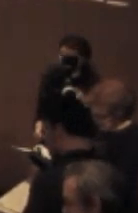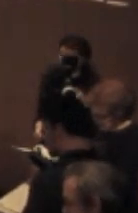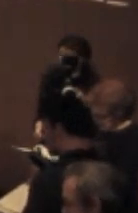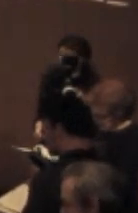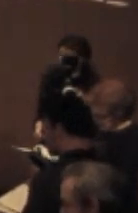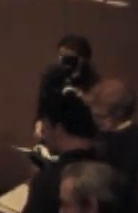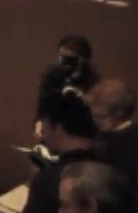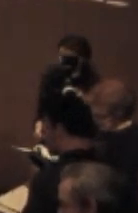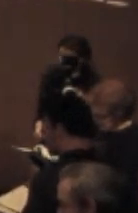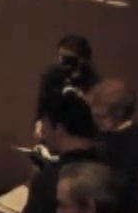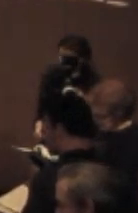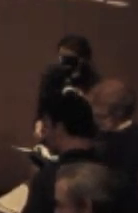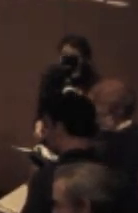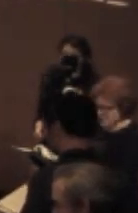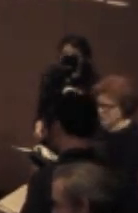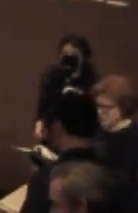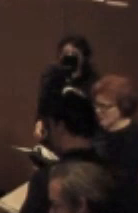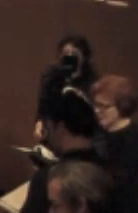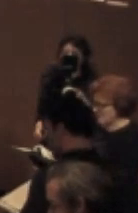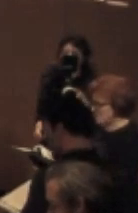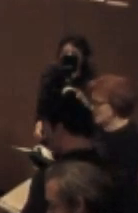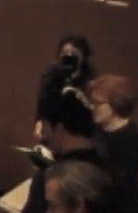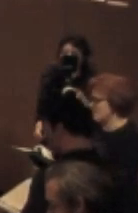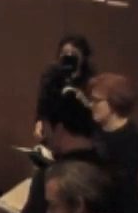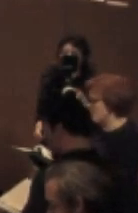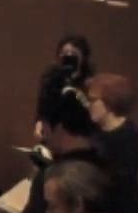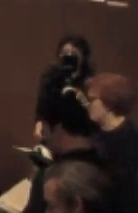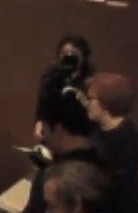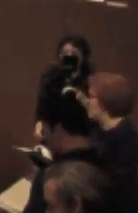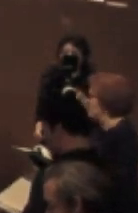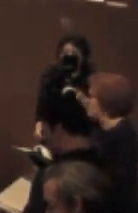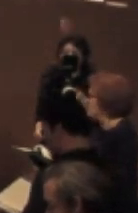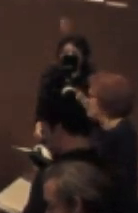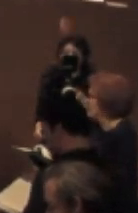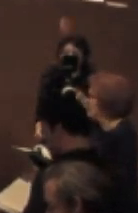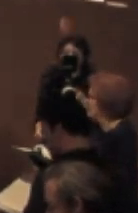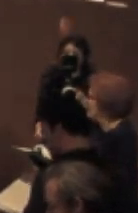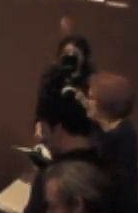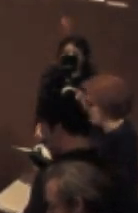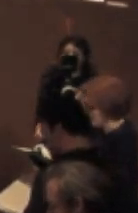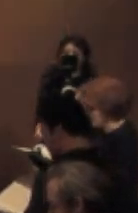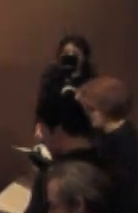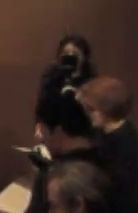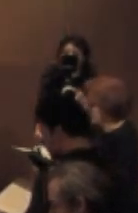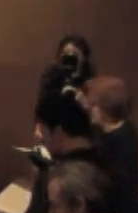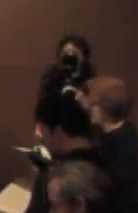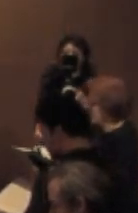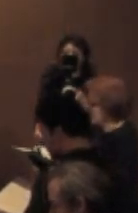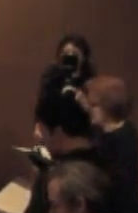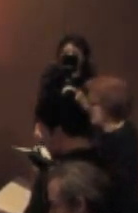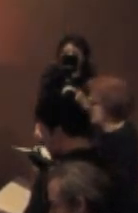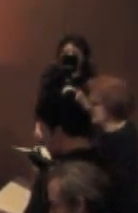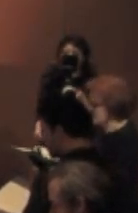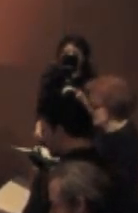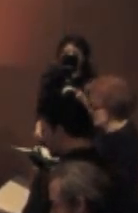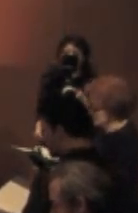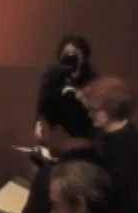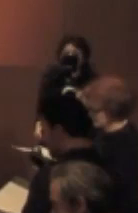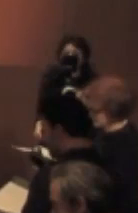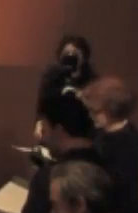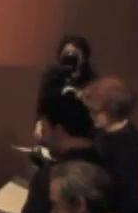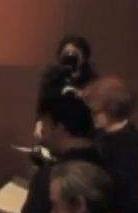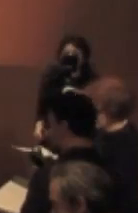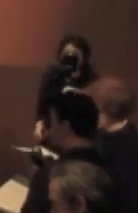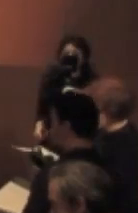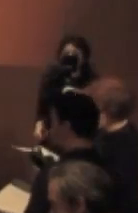just did it it just happened that way she did it she didn't know what she was doing that doesn't help it can't be undone